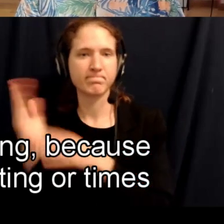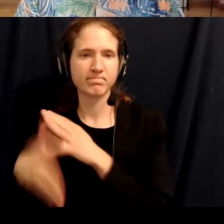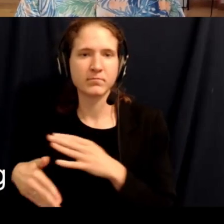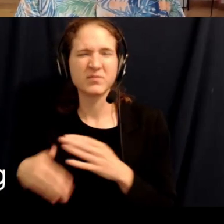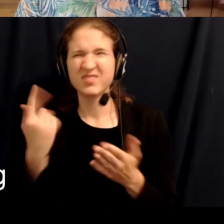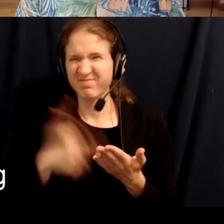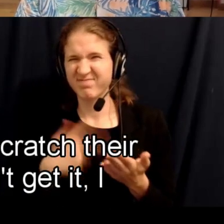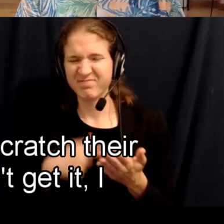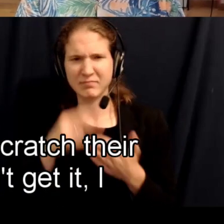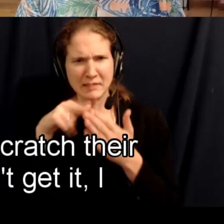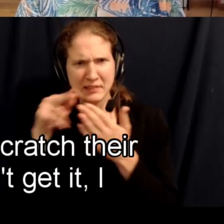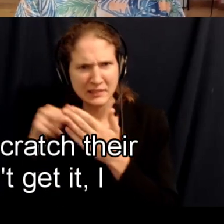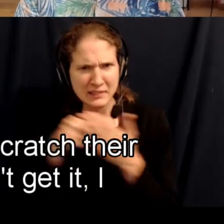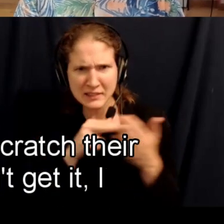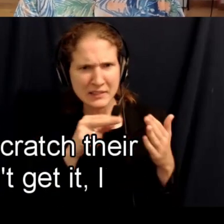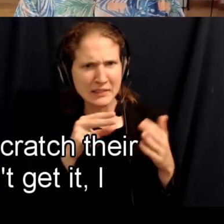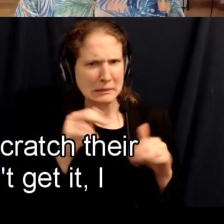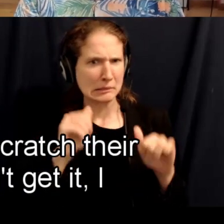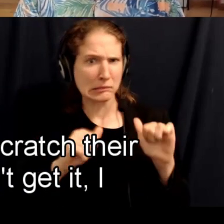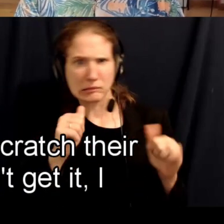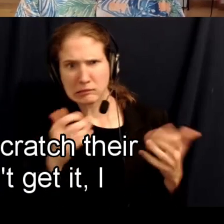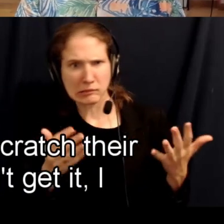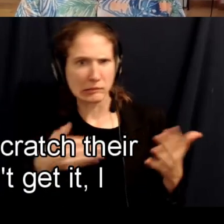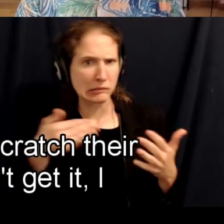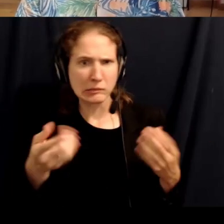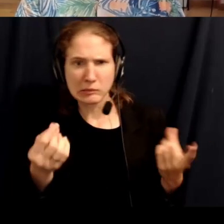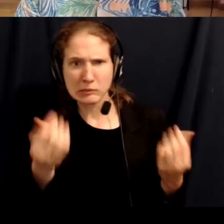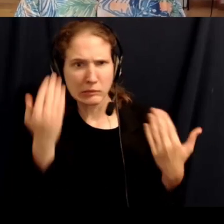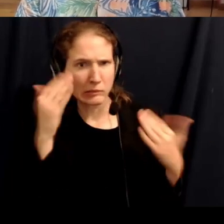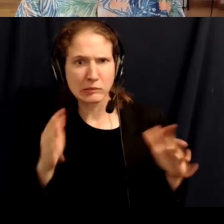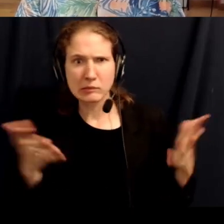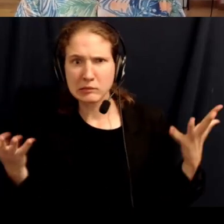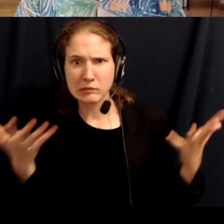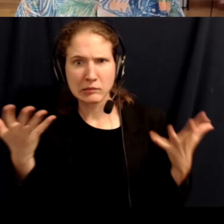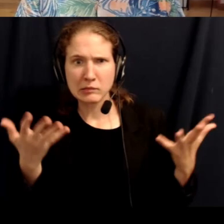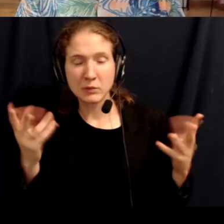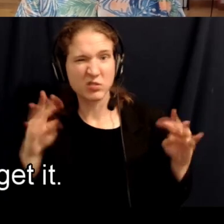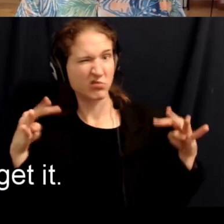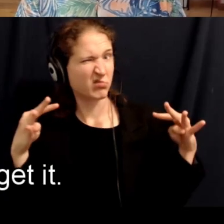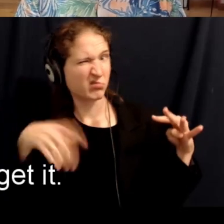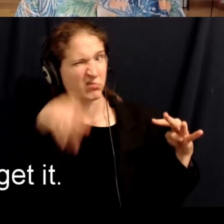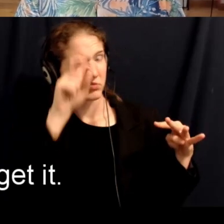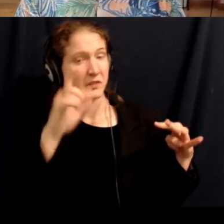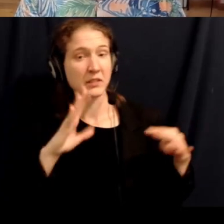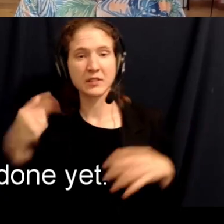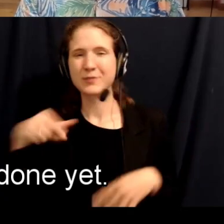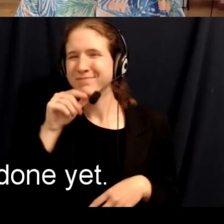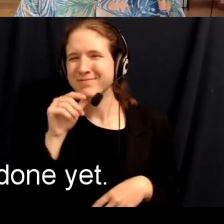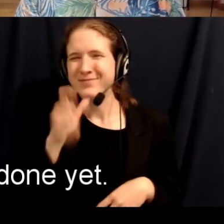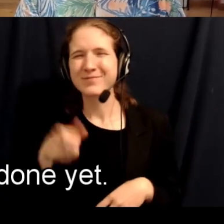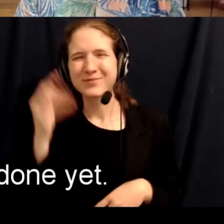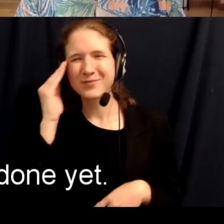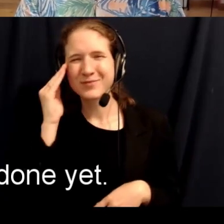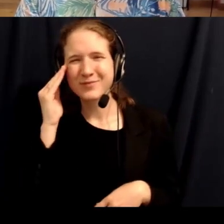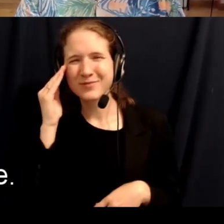painting or times during anything that people are going to scratch their head and go, I just don't get it. I don't get it. And that's okay. They don't have to get it. Right. Because